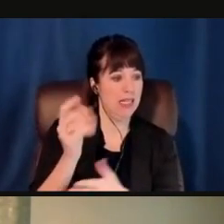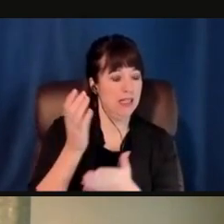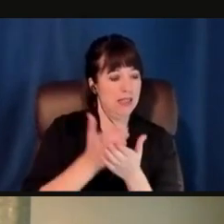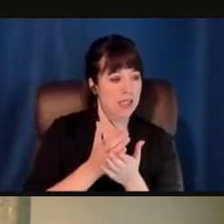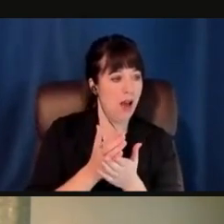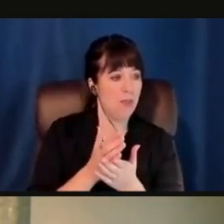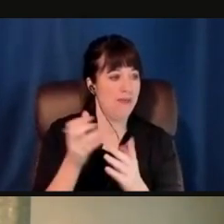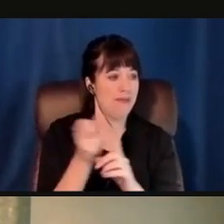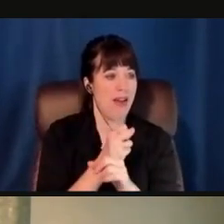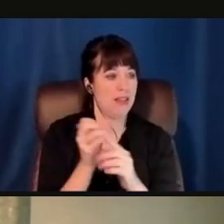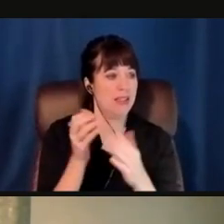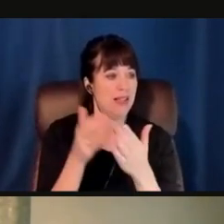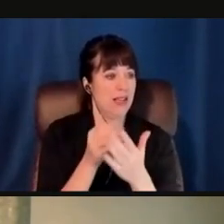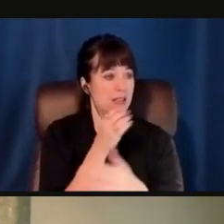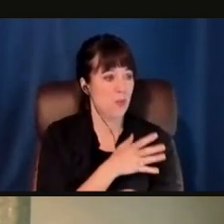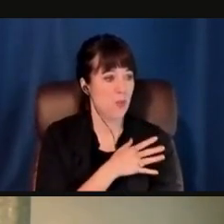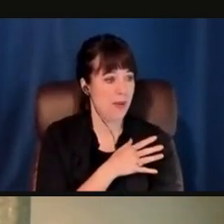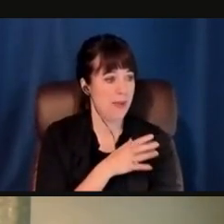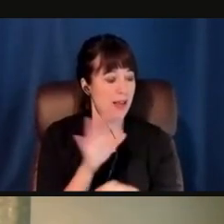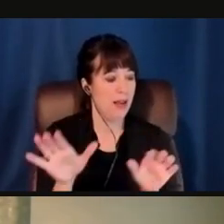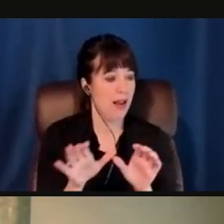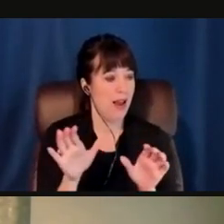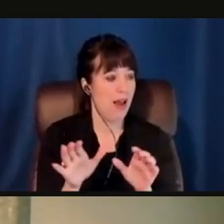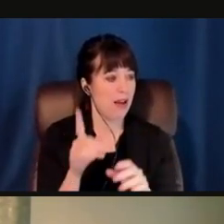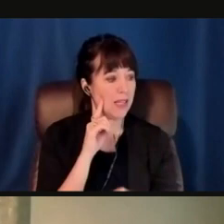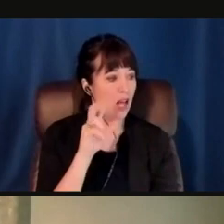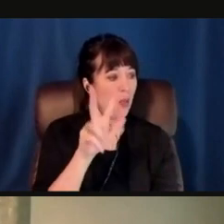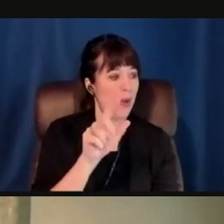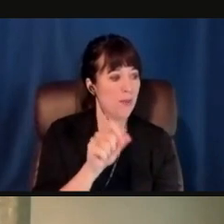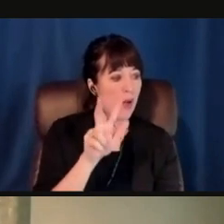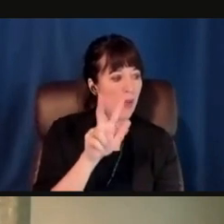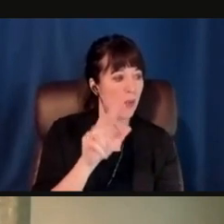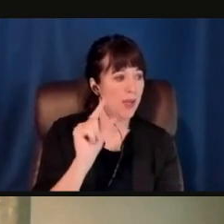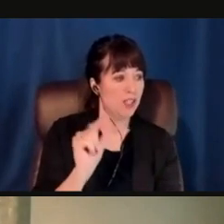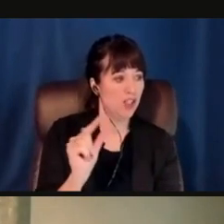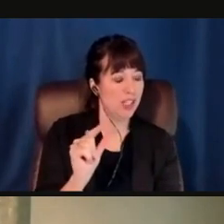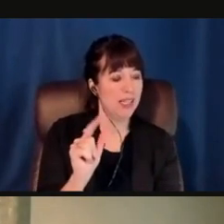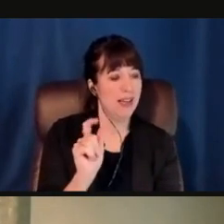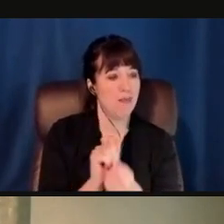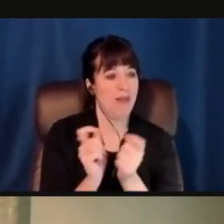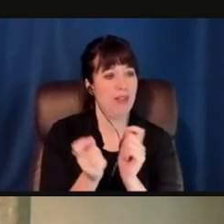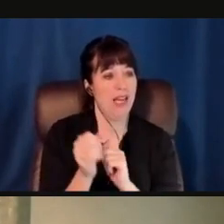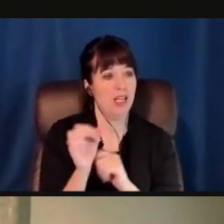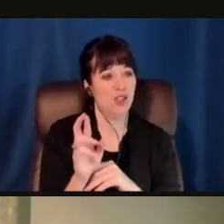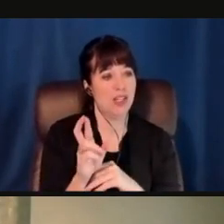application. Item 3.3G, modification of the